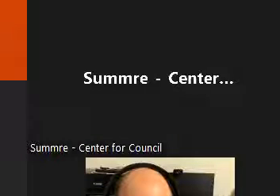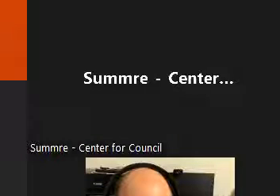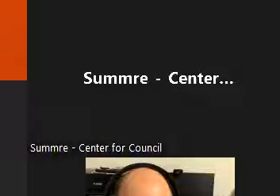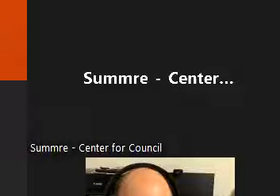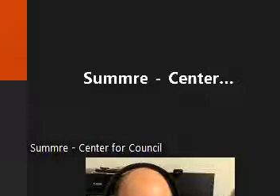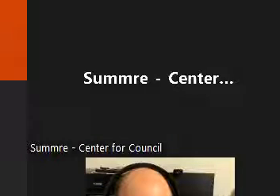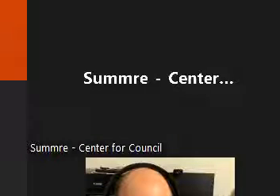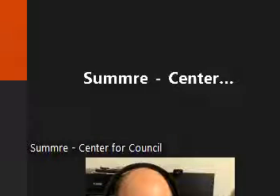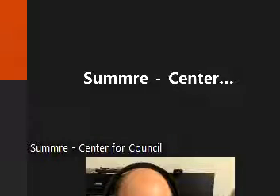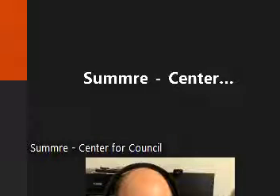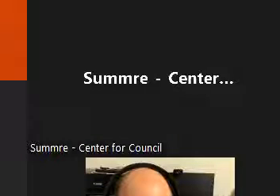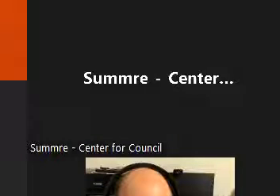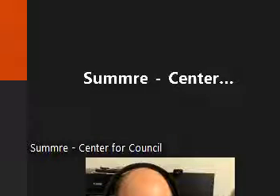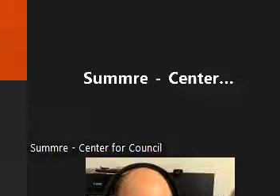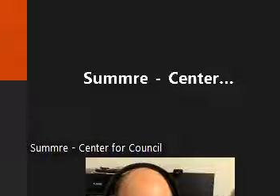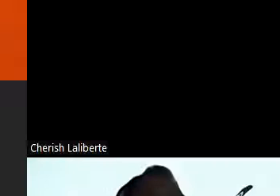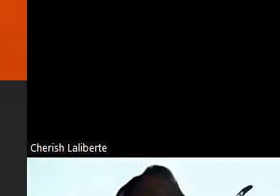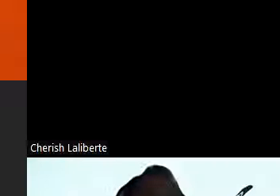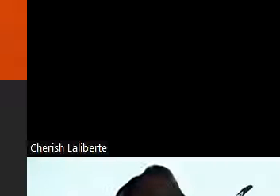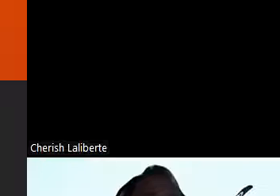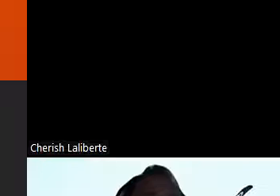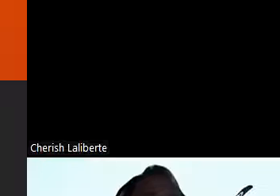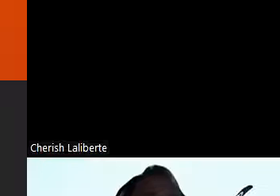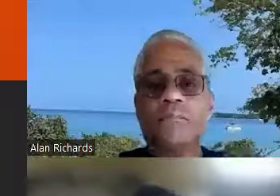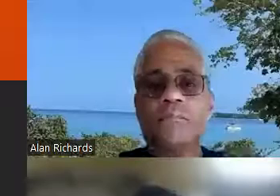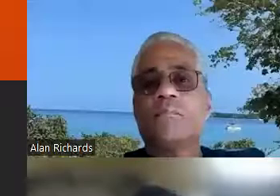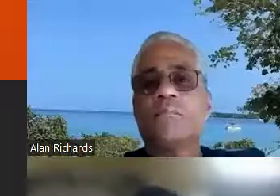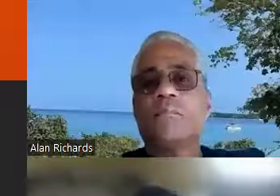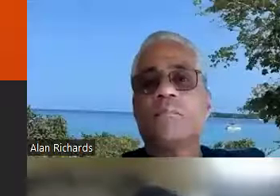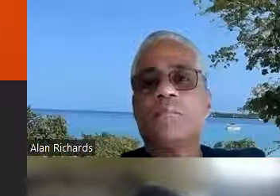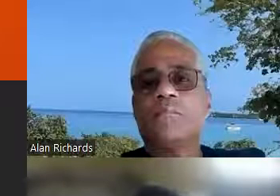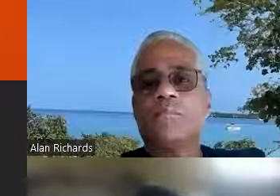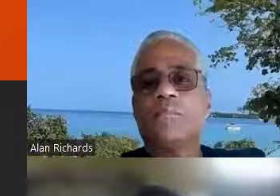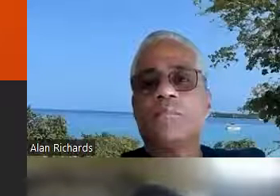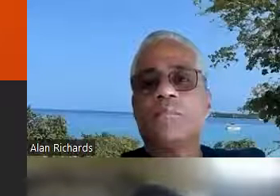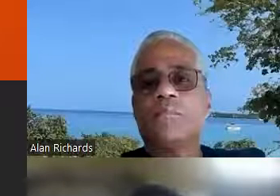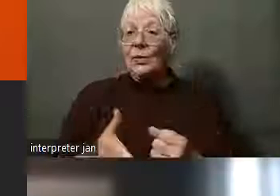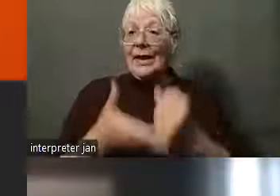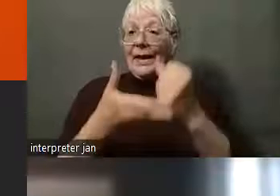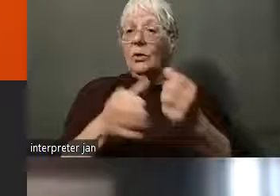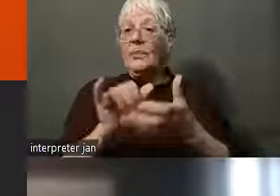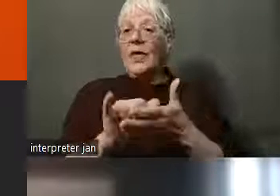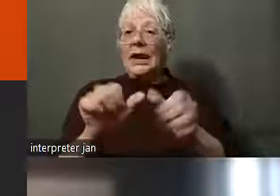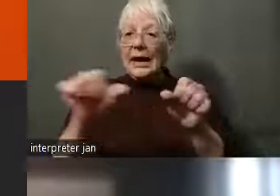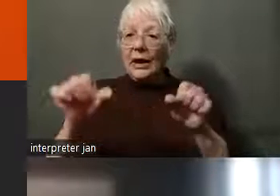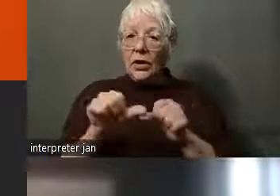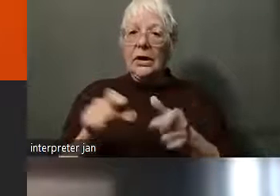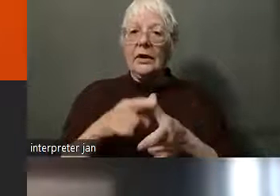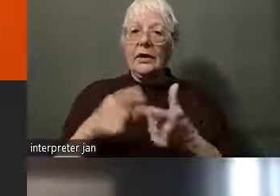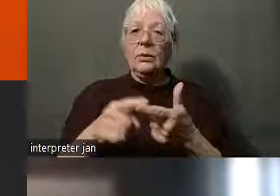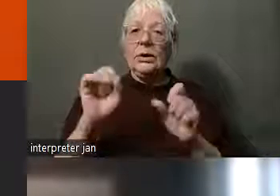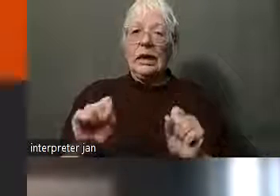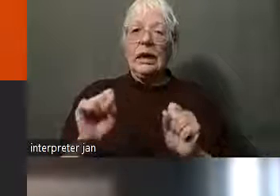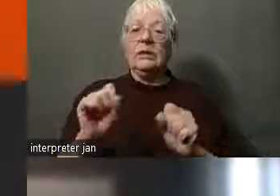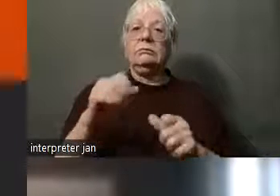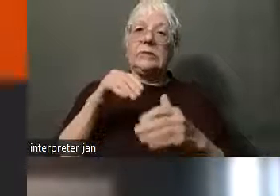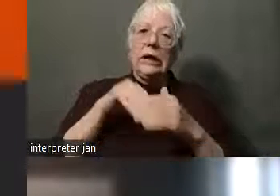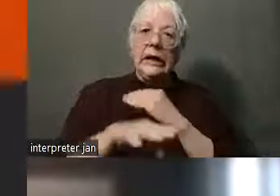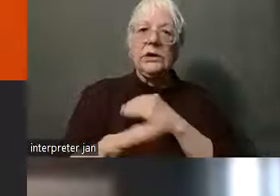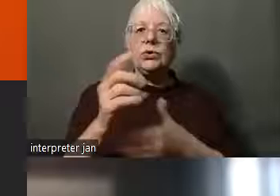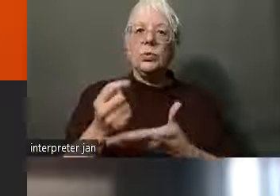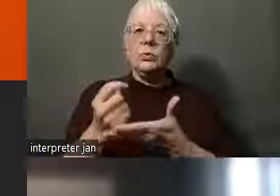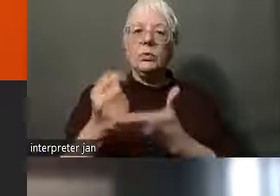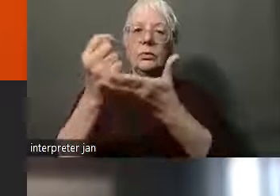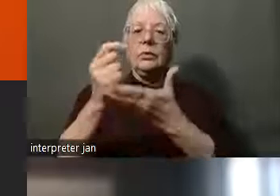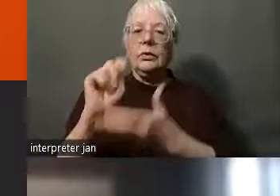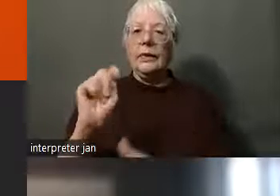Is there any way that we could help that area so that they can get into therapy? I know for a